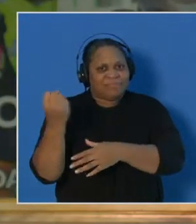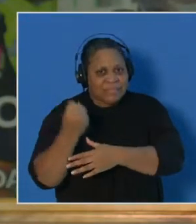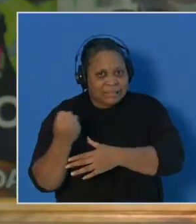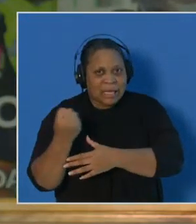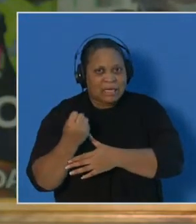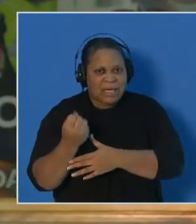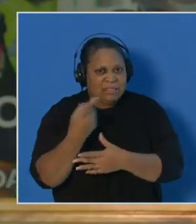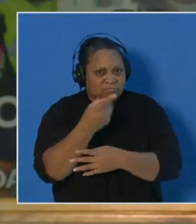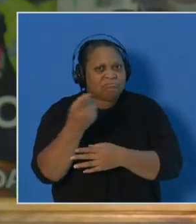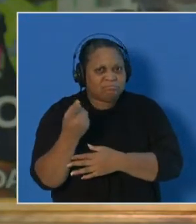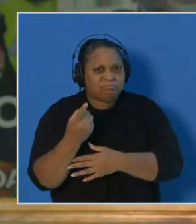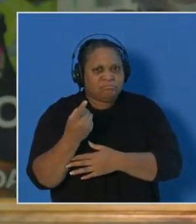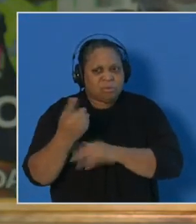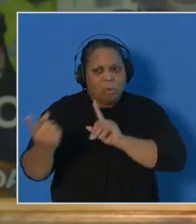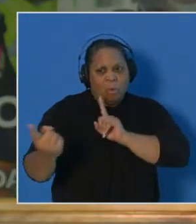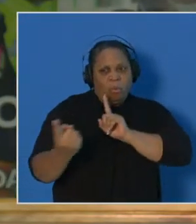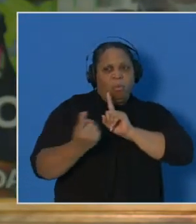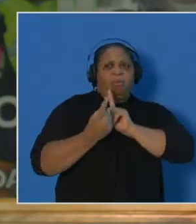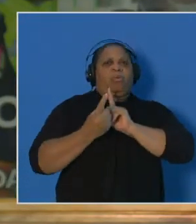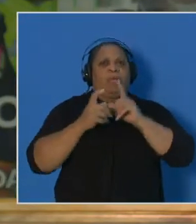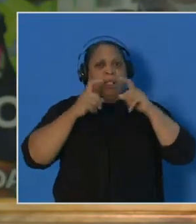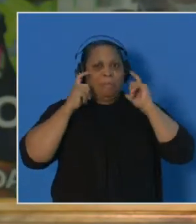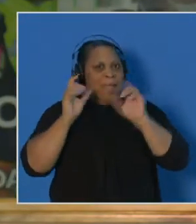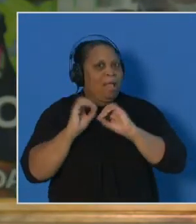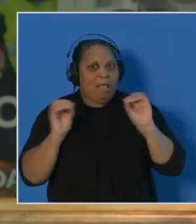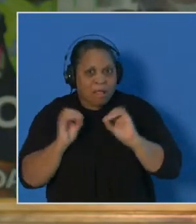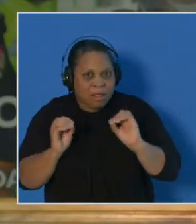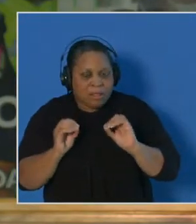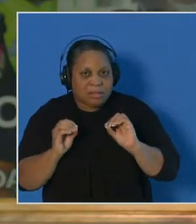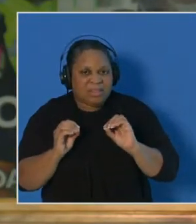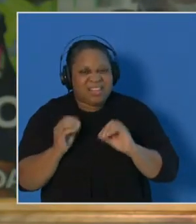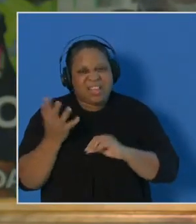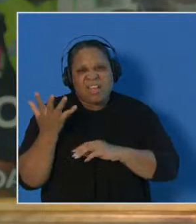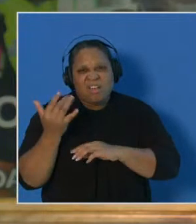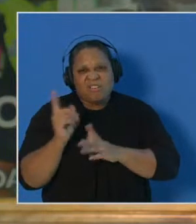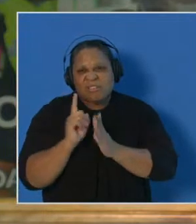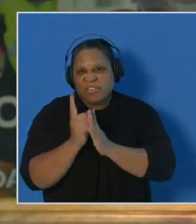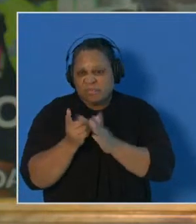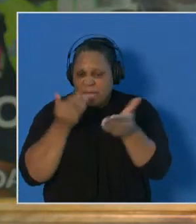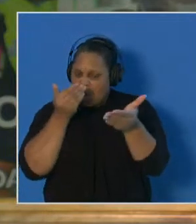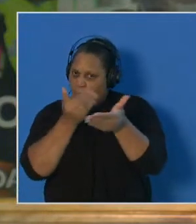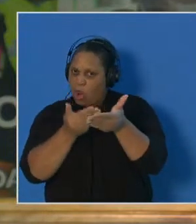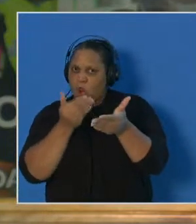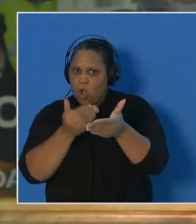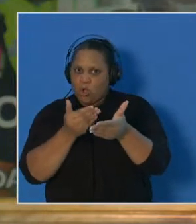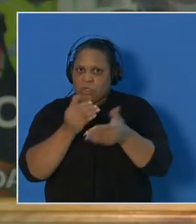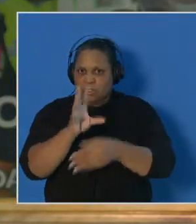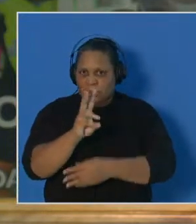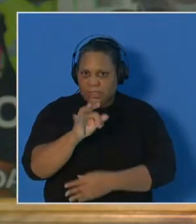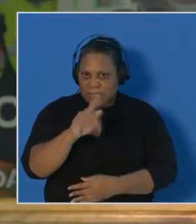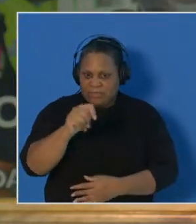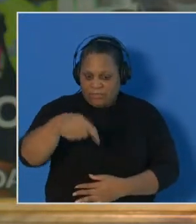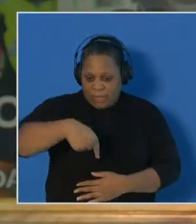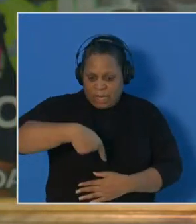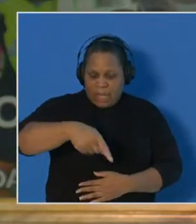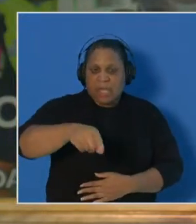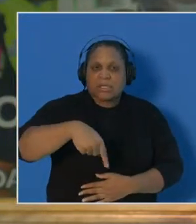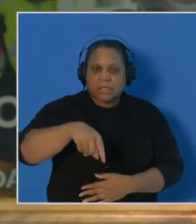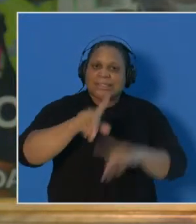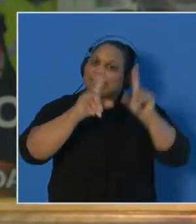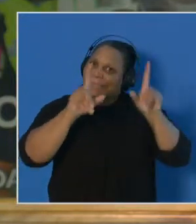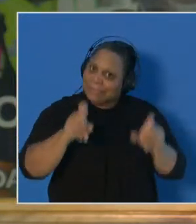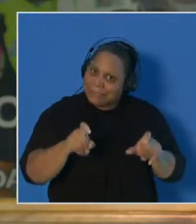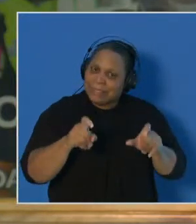situated by someone who was not wearing a mask for over a period of 15 minutes within 6 feet of proximity, you should get tested